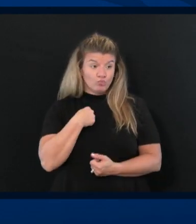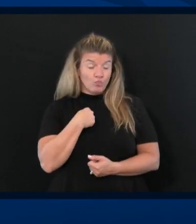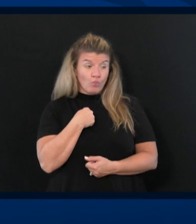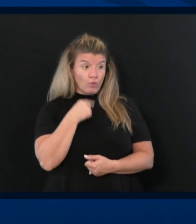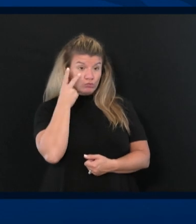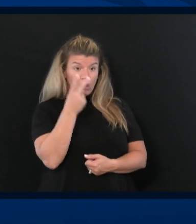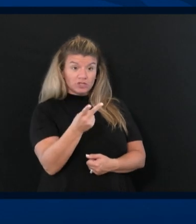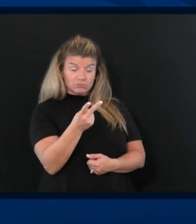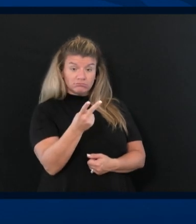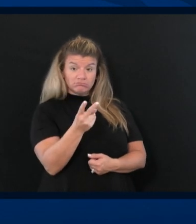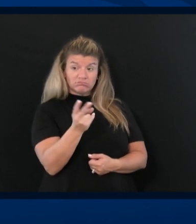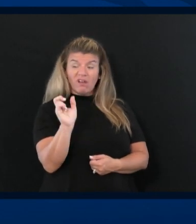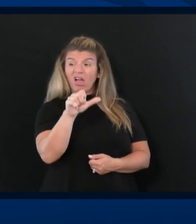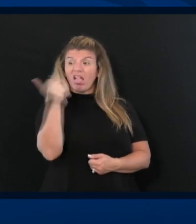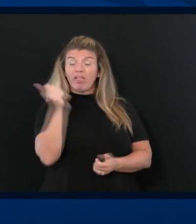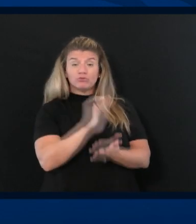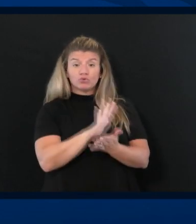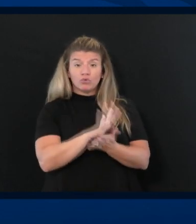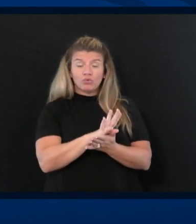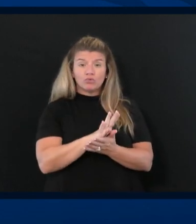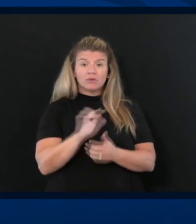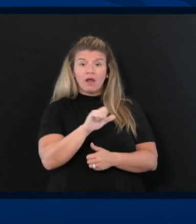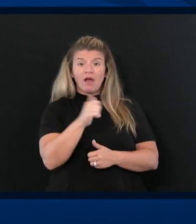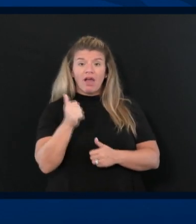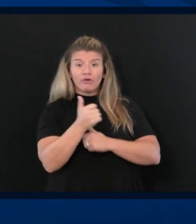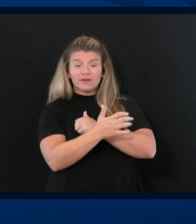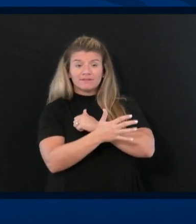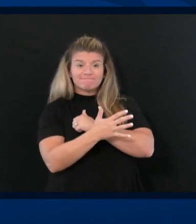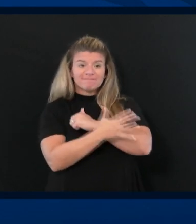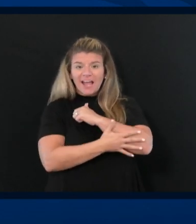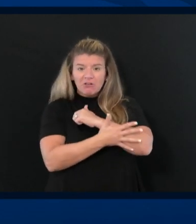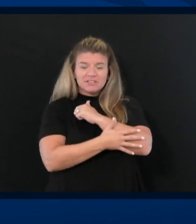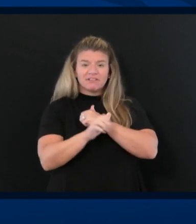school districts, universities, football teams